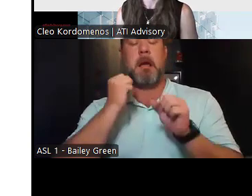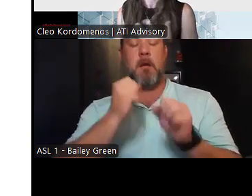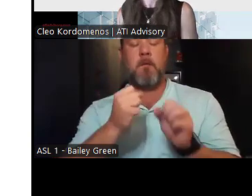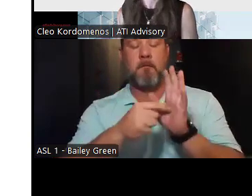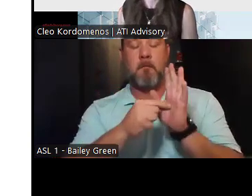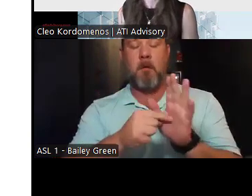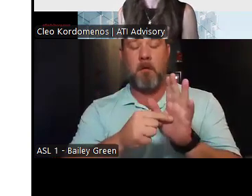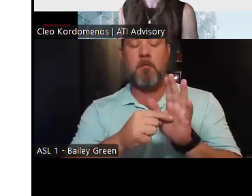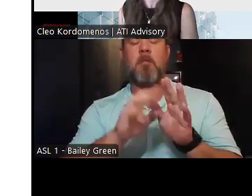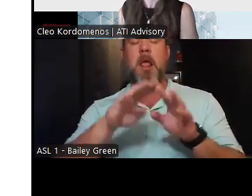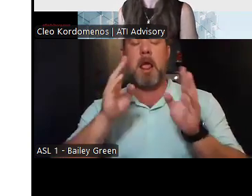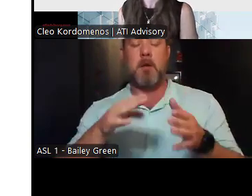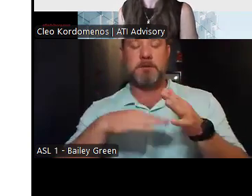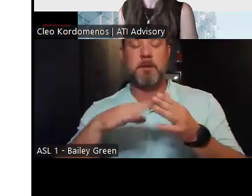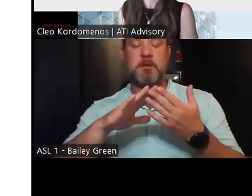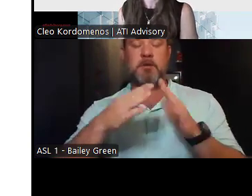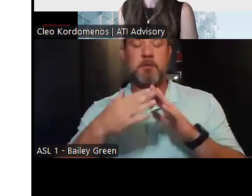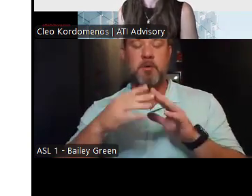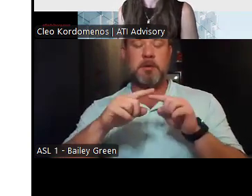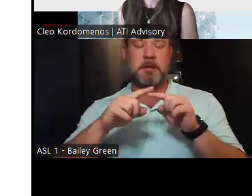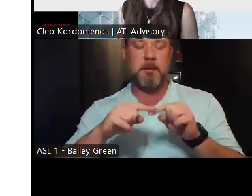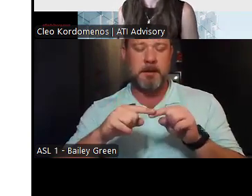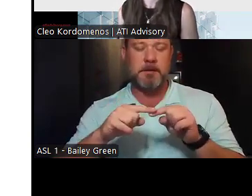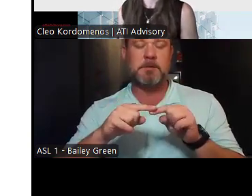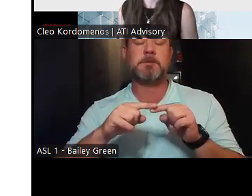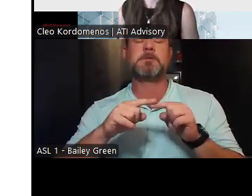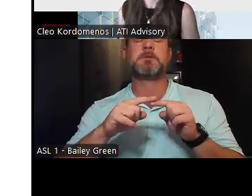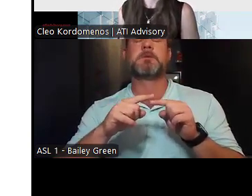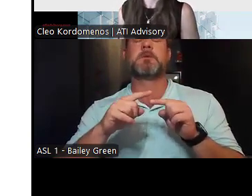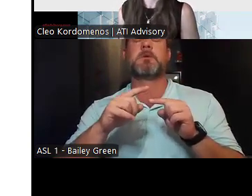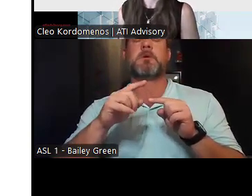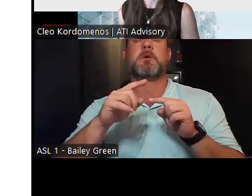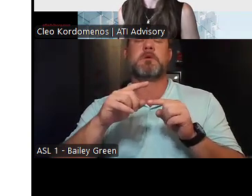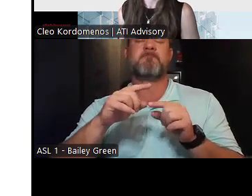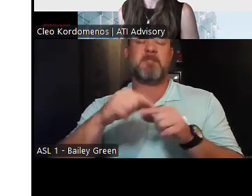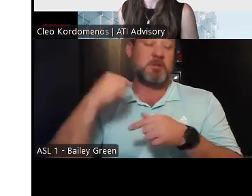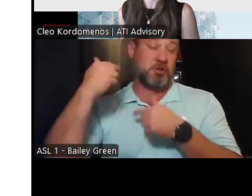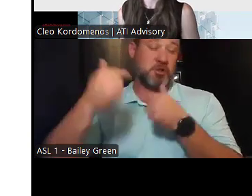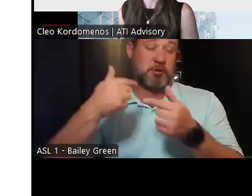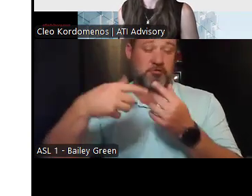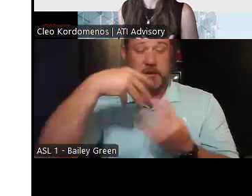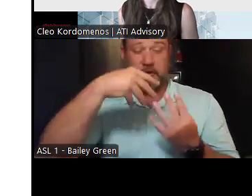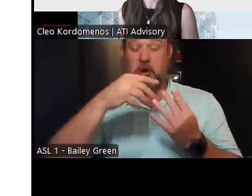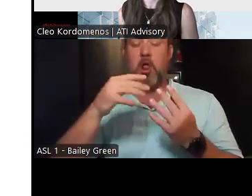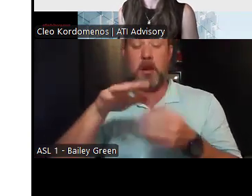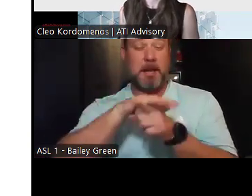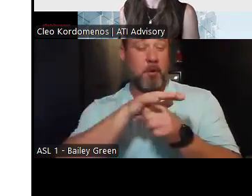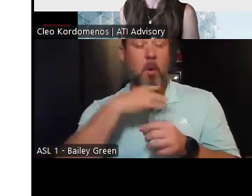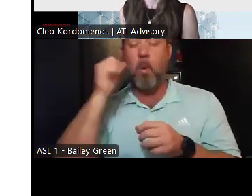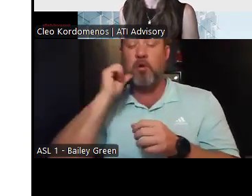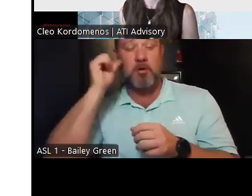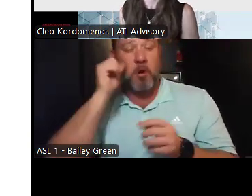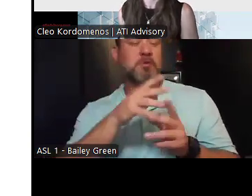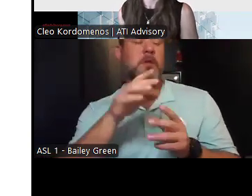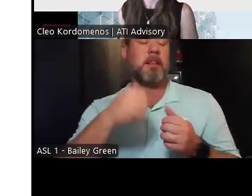of housing-based community interdependence, an intentional intergenerational neighborhood where older adults live alongside